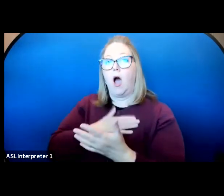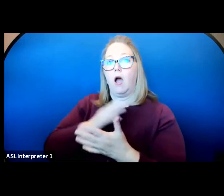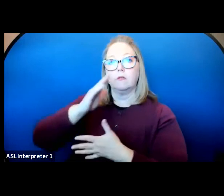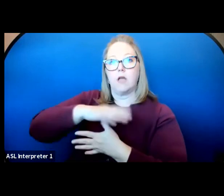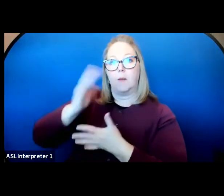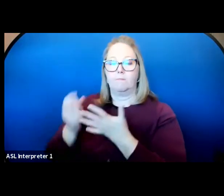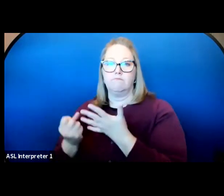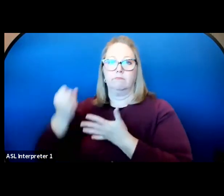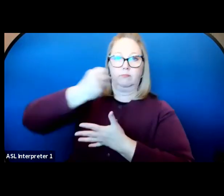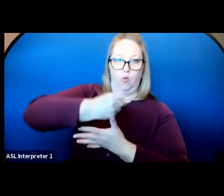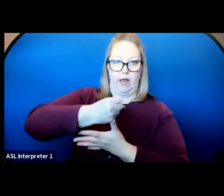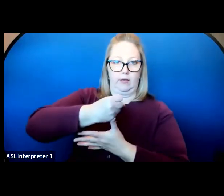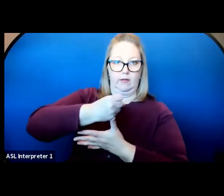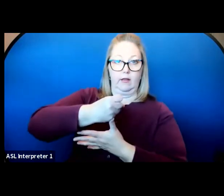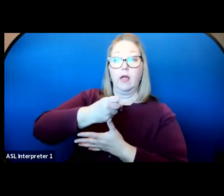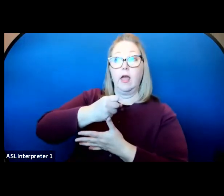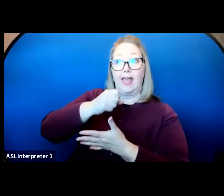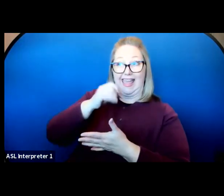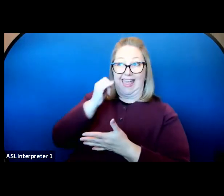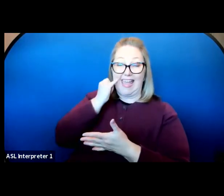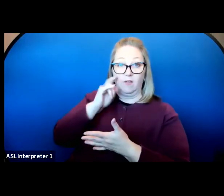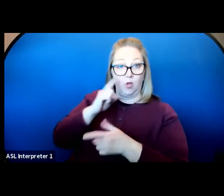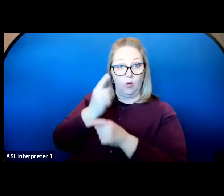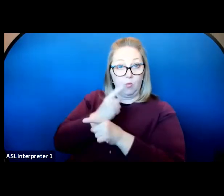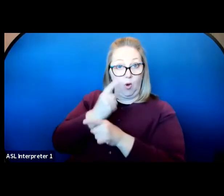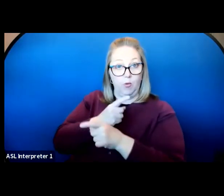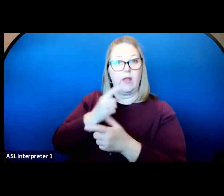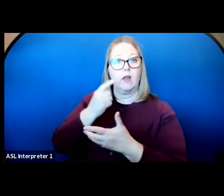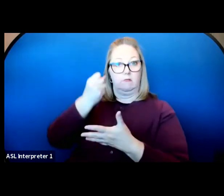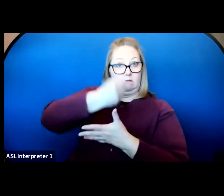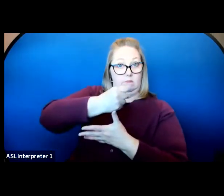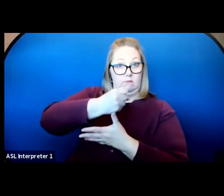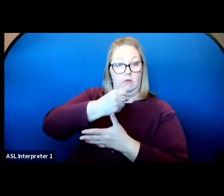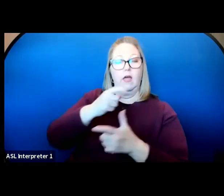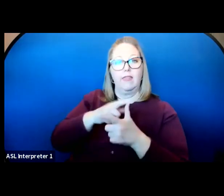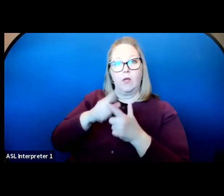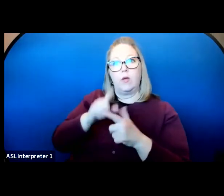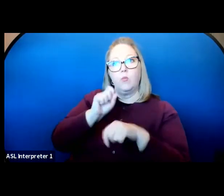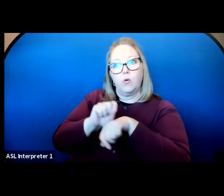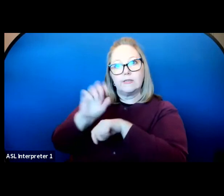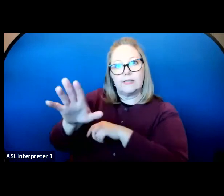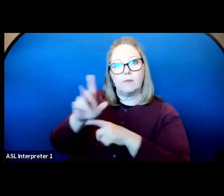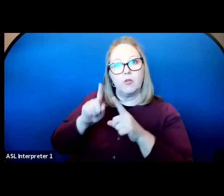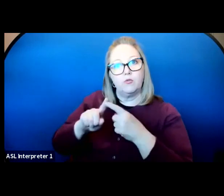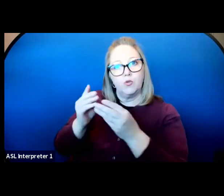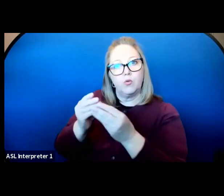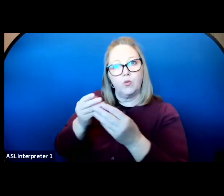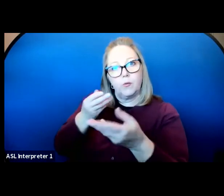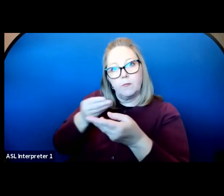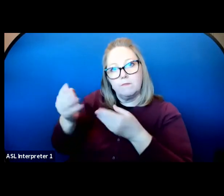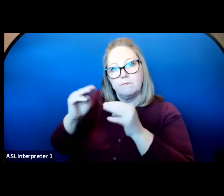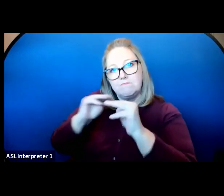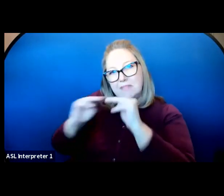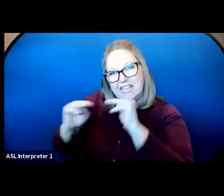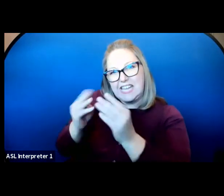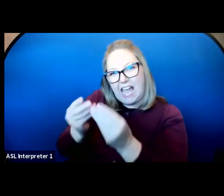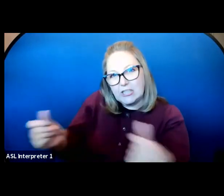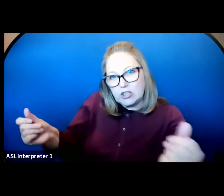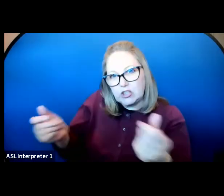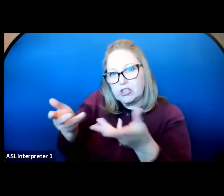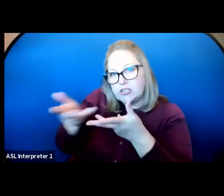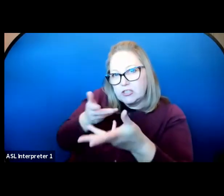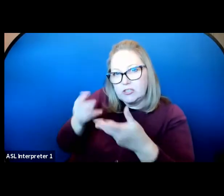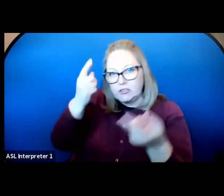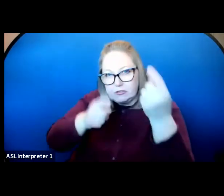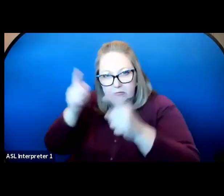cases, to send those cases that are appropriate for mediation through mediation, for the cases that are not appropriate for